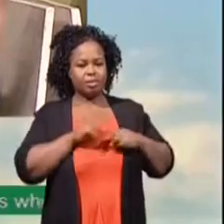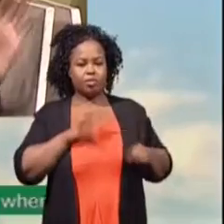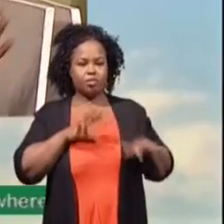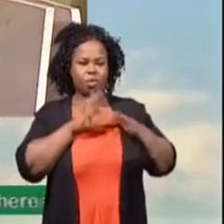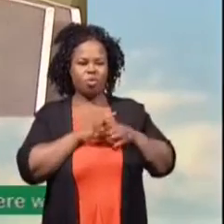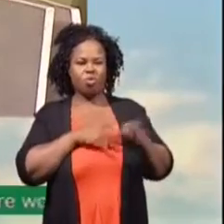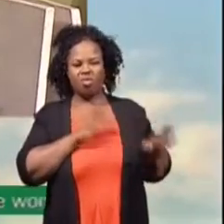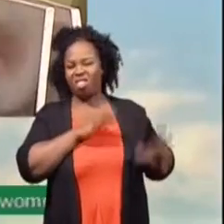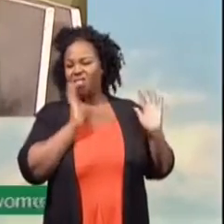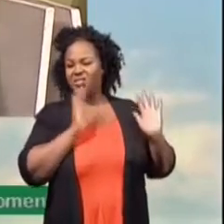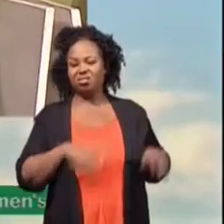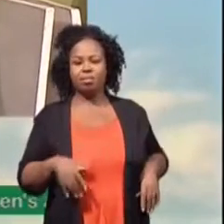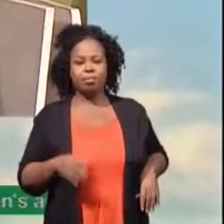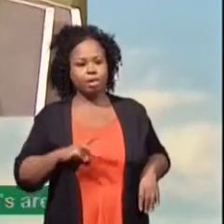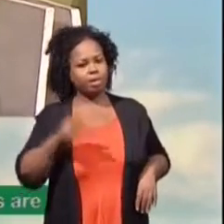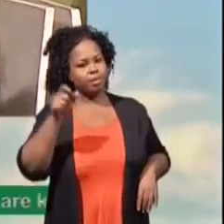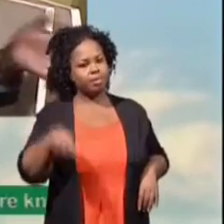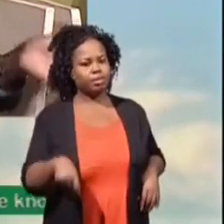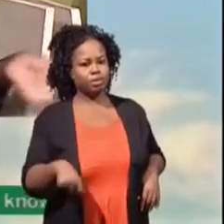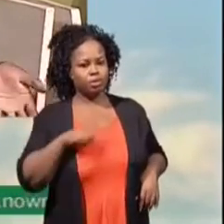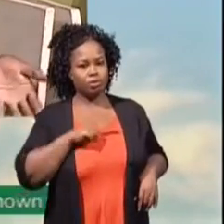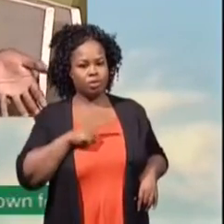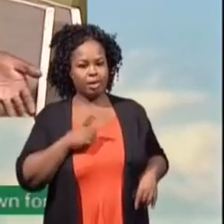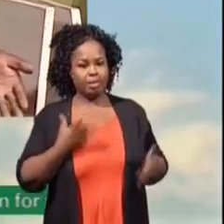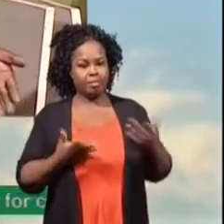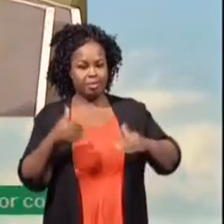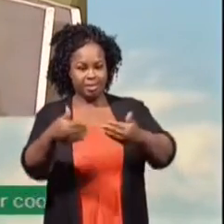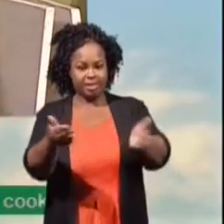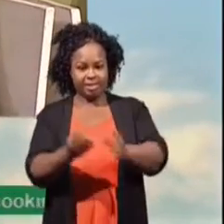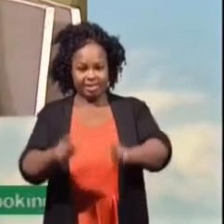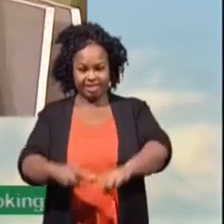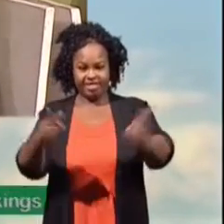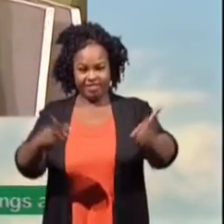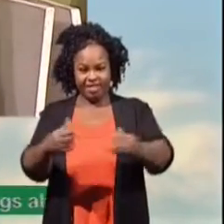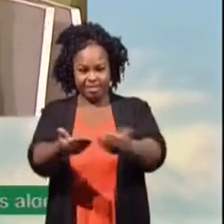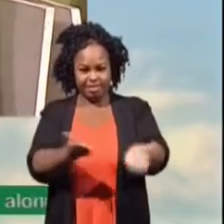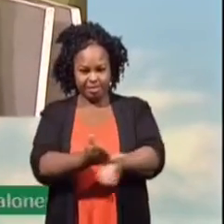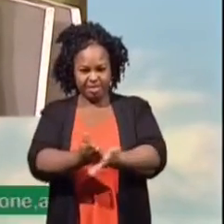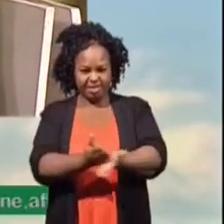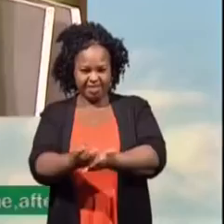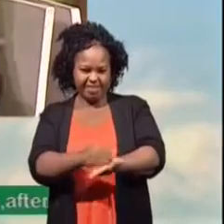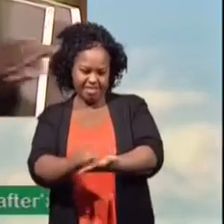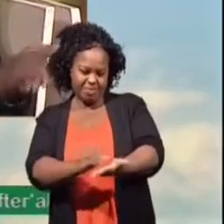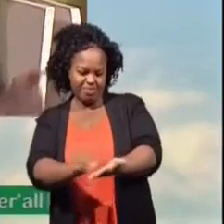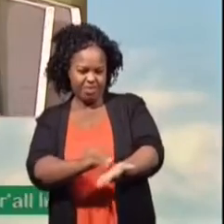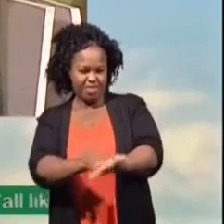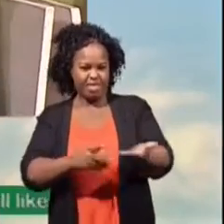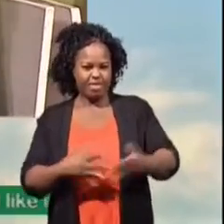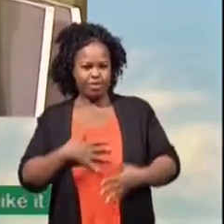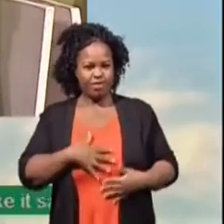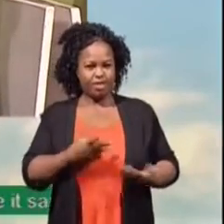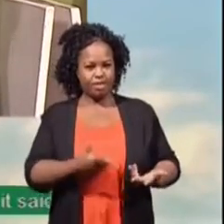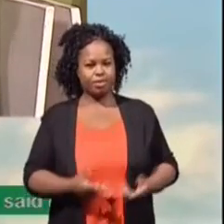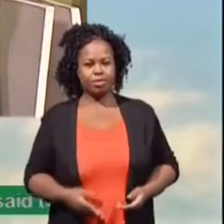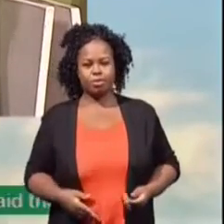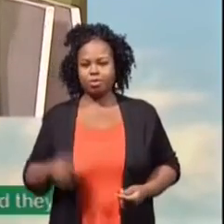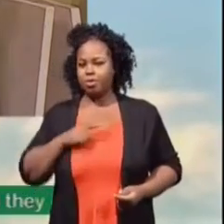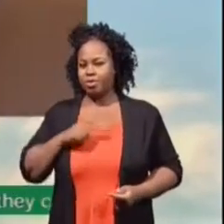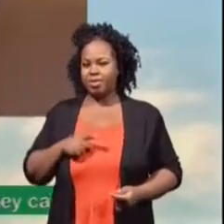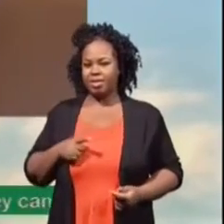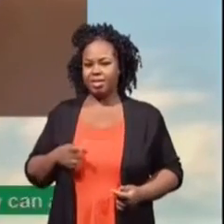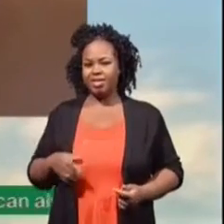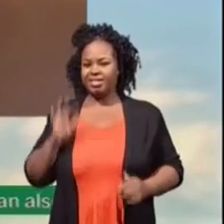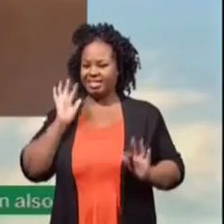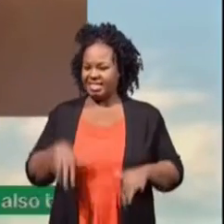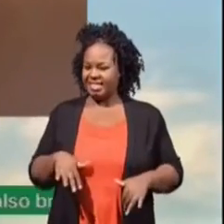it. Even as I'm, but as omnye umuntu, because maybe the thing is different. It's just different. You are nice. No, because the color and